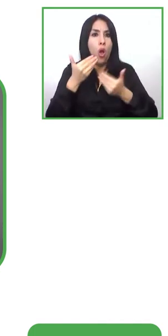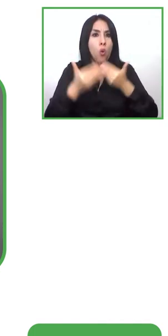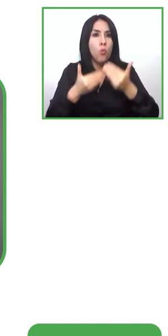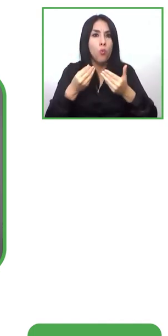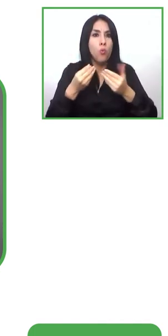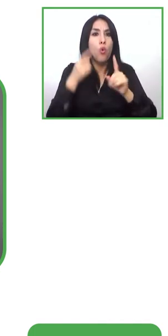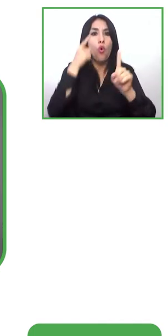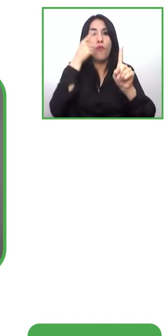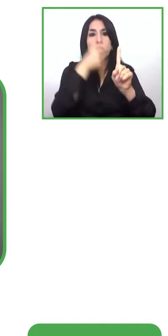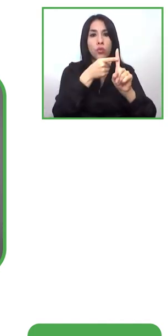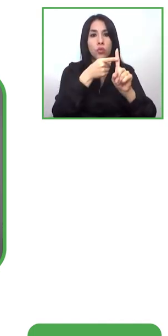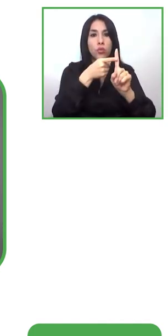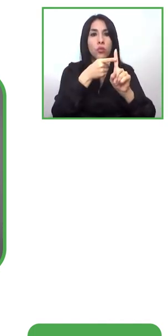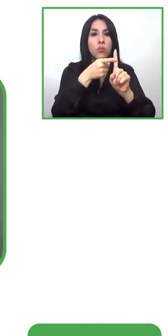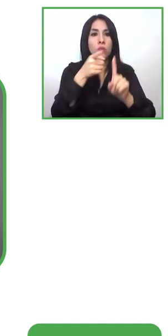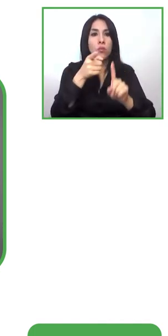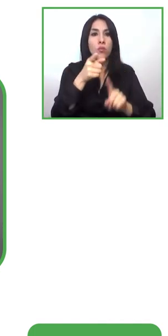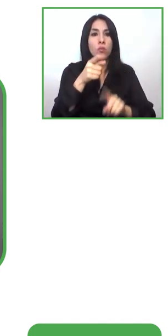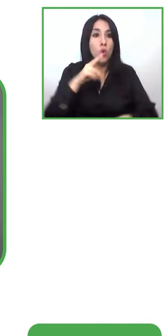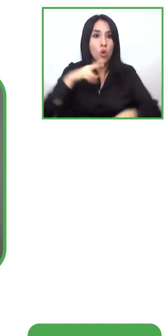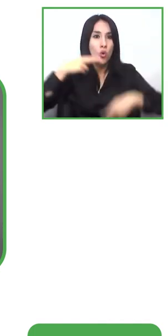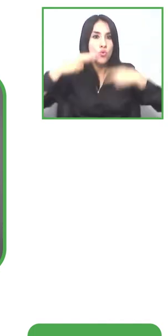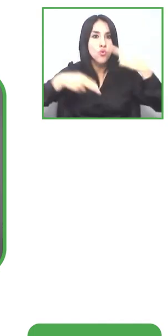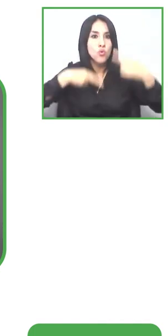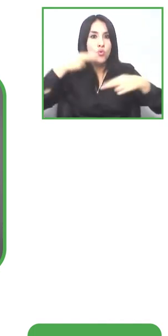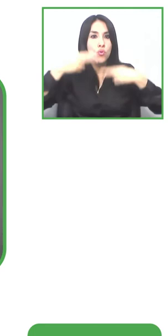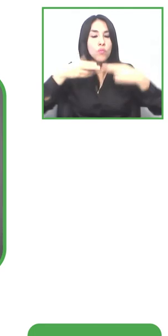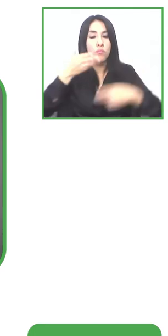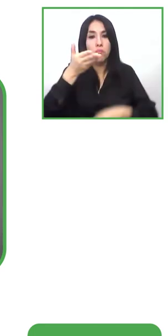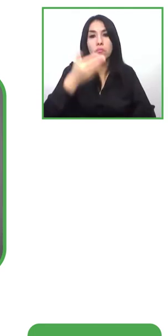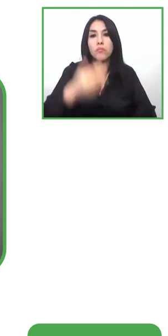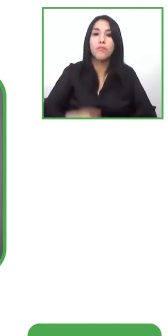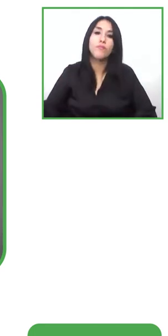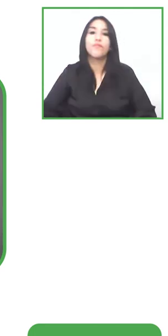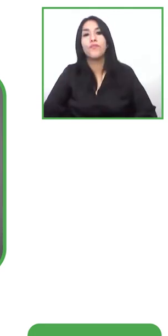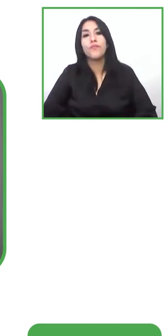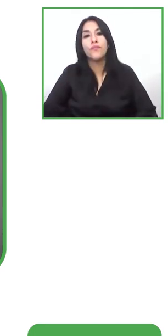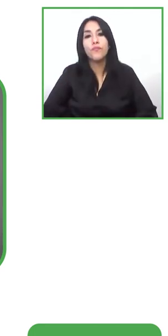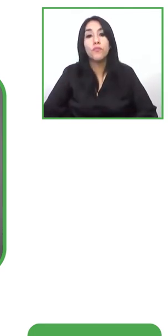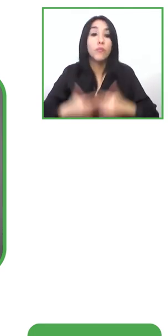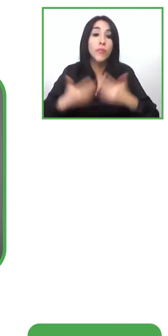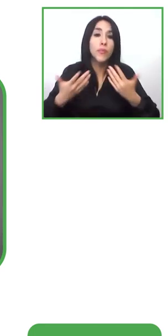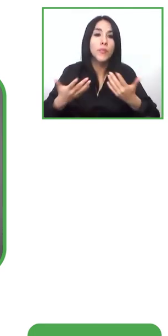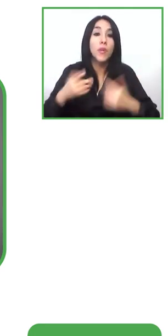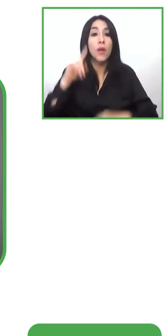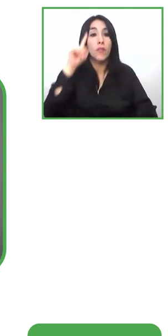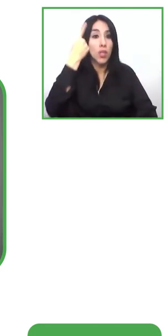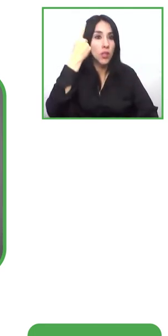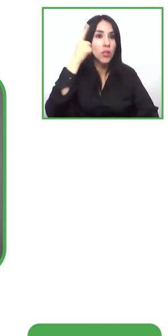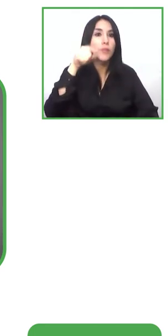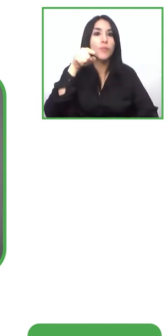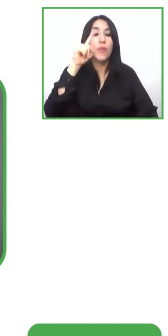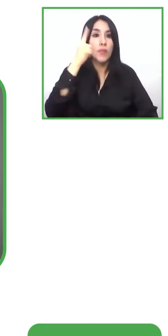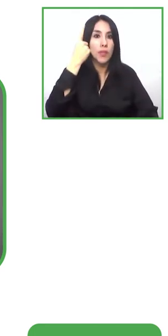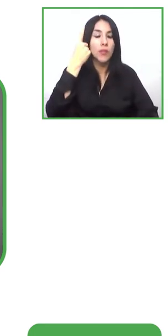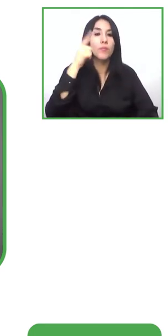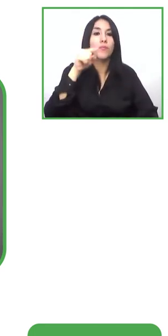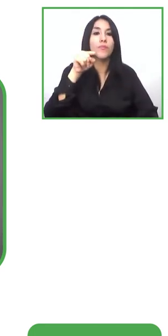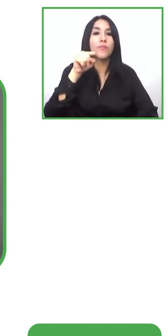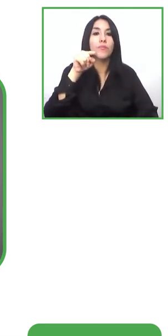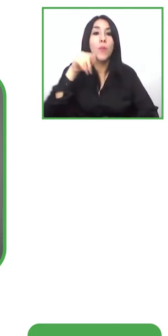the goals, the objectives of the project for the next years, knowing that we are still in